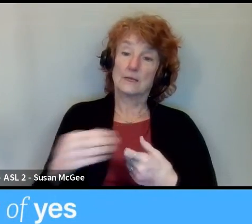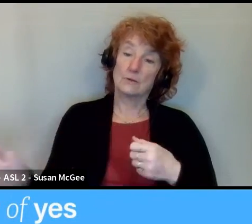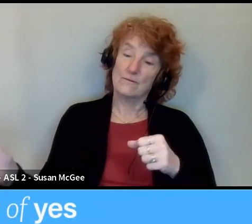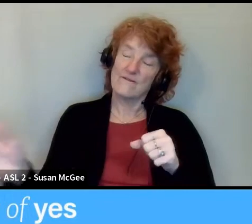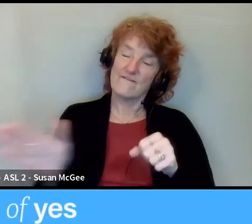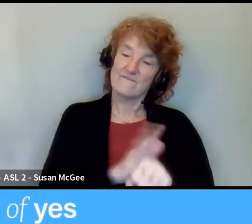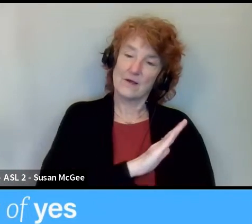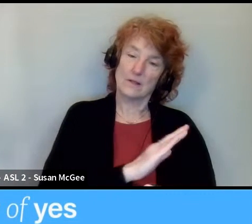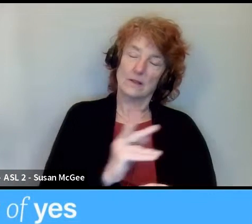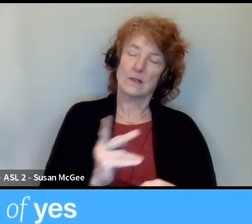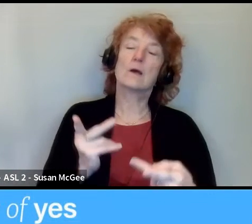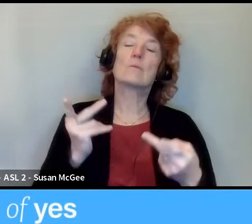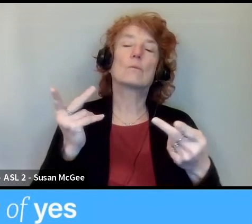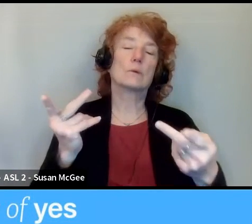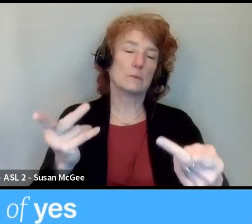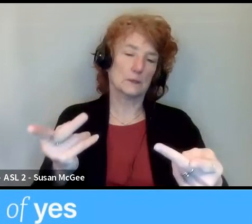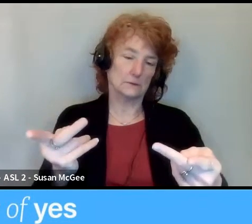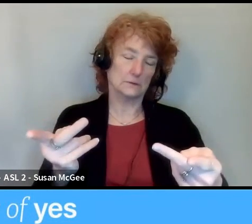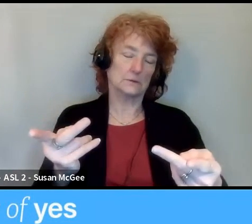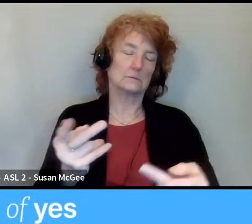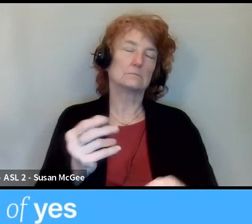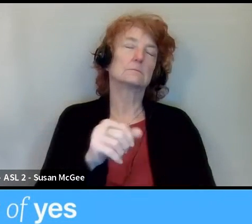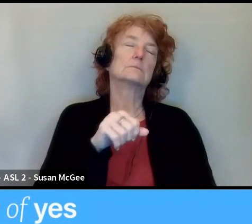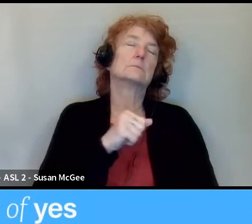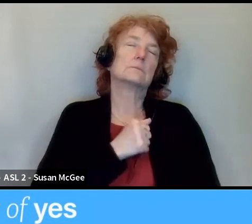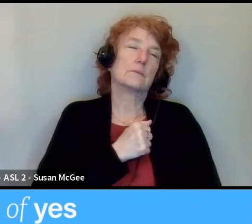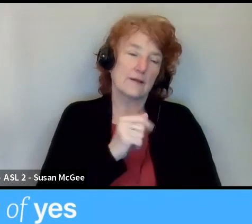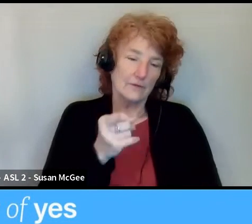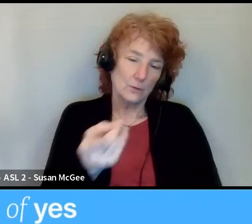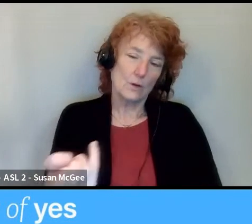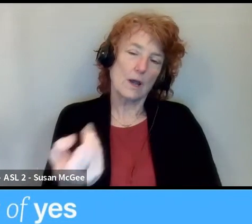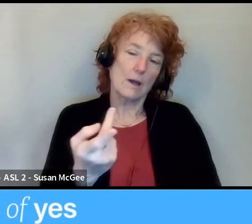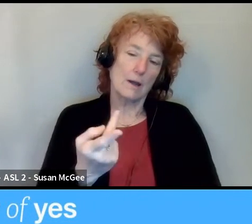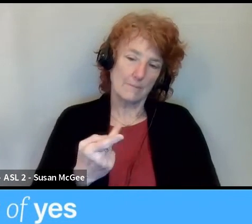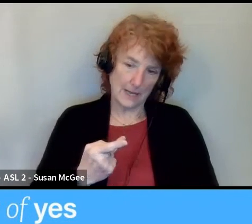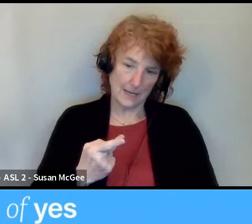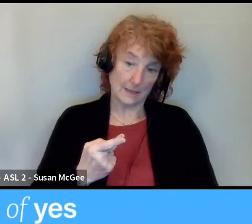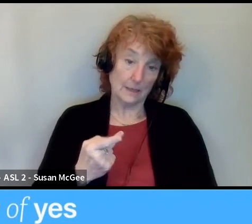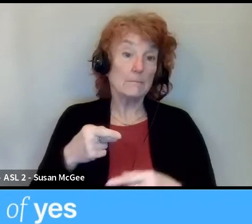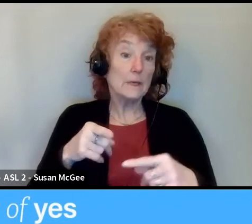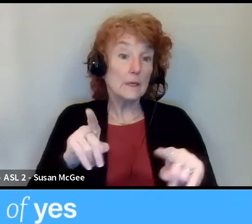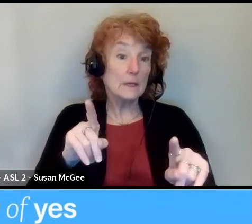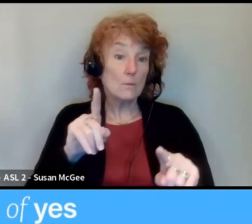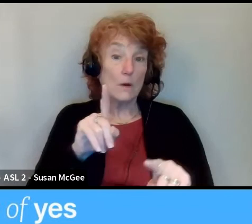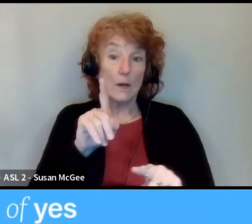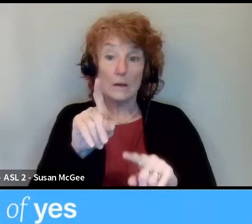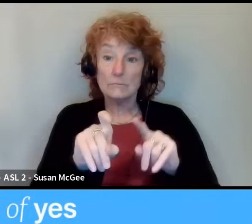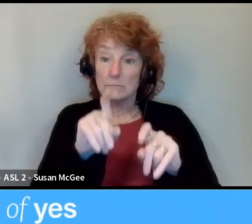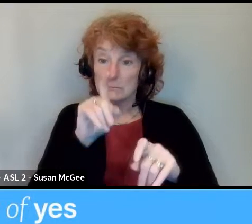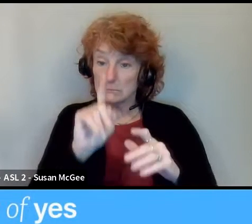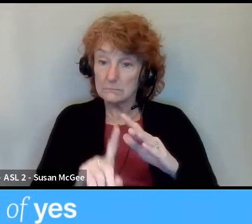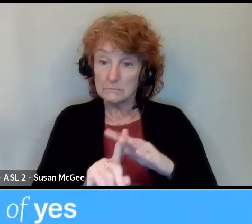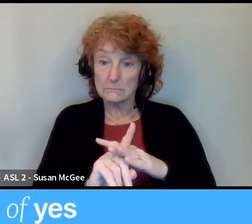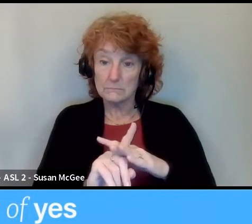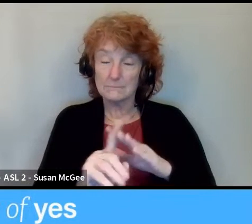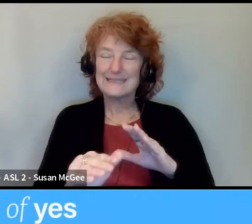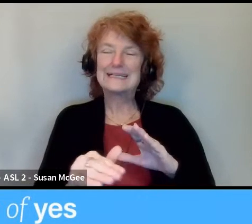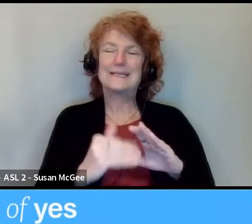would love for you to come back. In the meantime, if you have questions, please email us